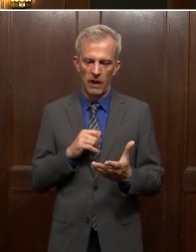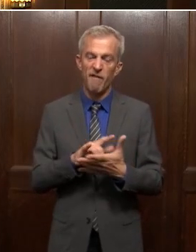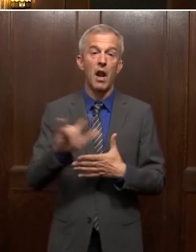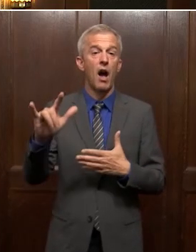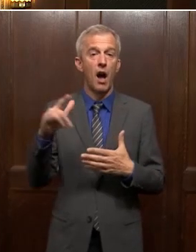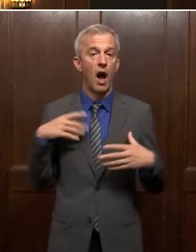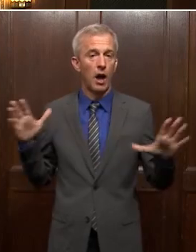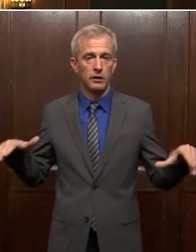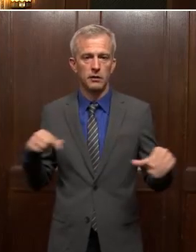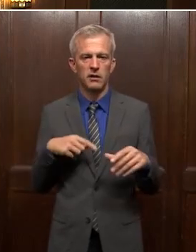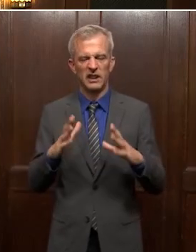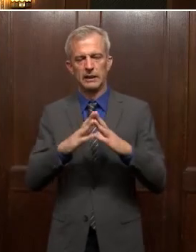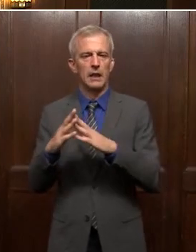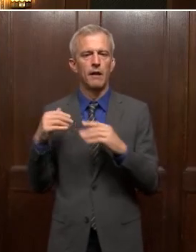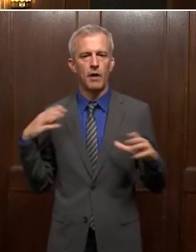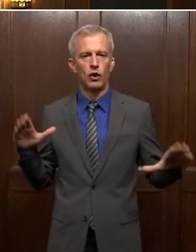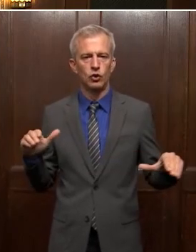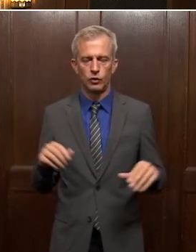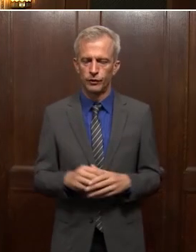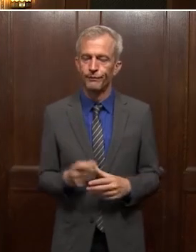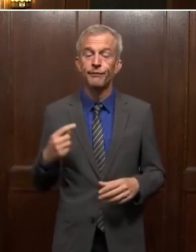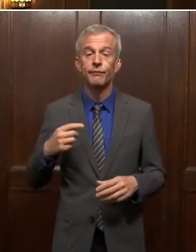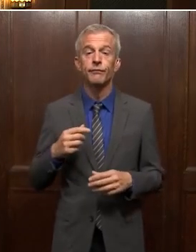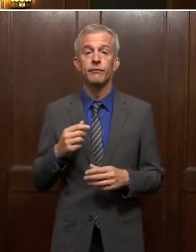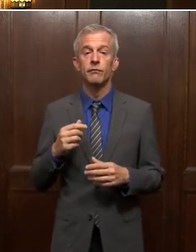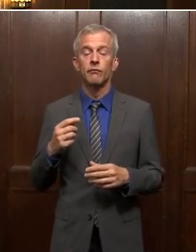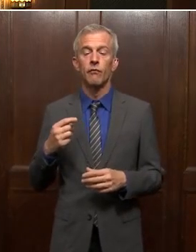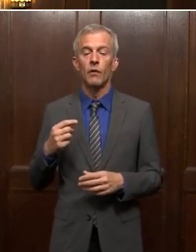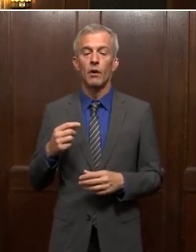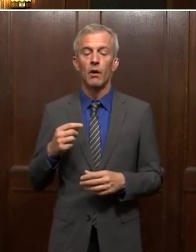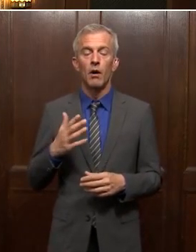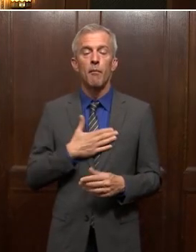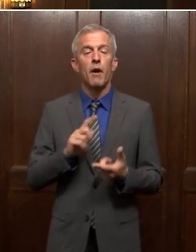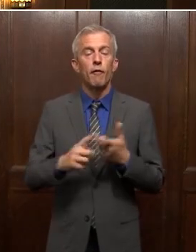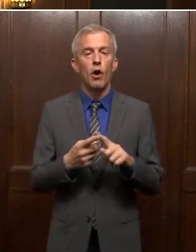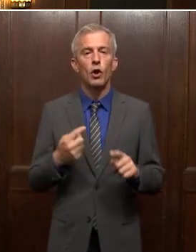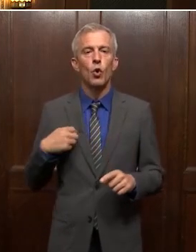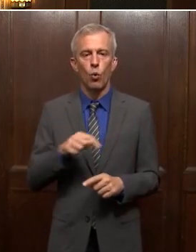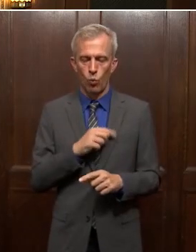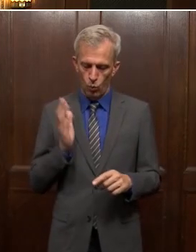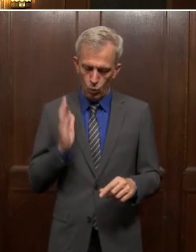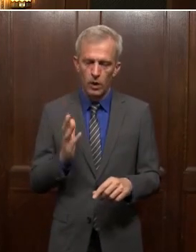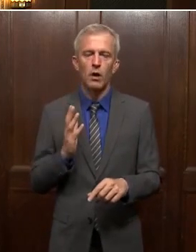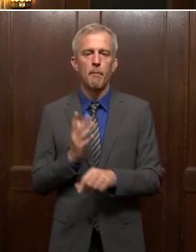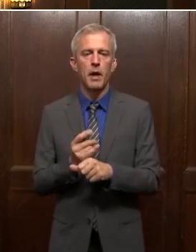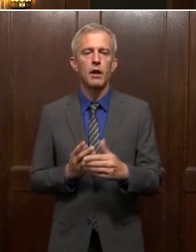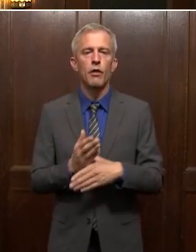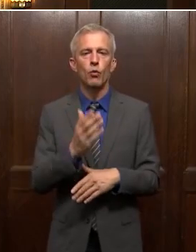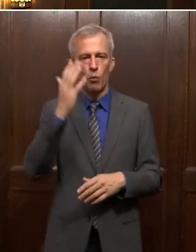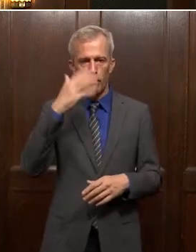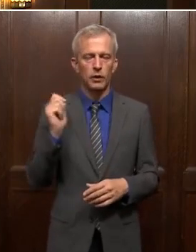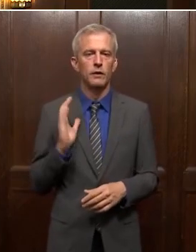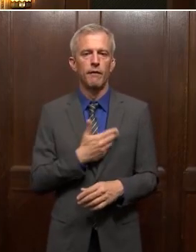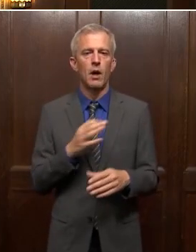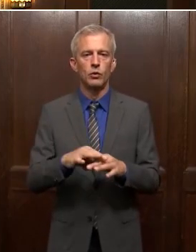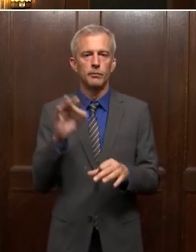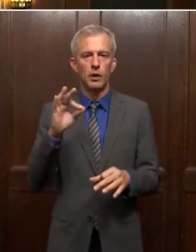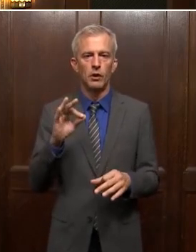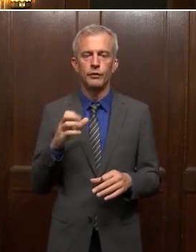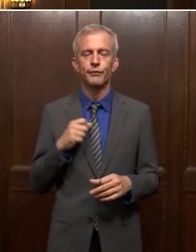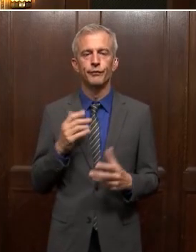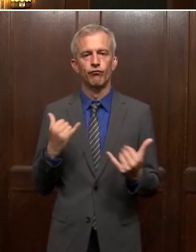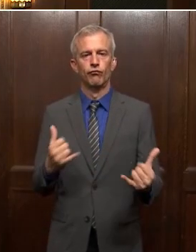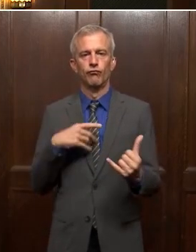We will get through this together, my friends, and we will get through it because of our spirit. So let me turn to today's data and update you